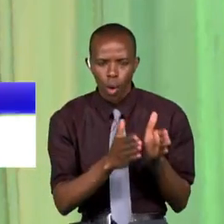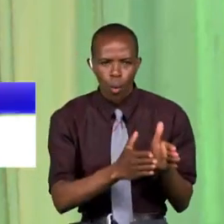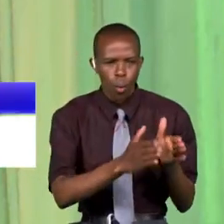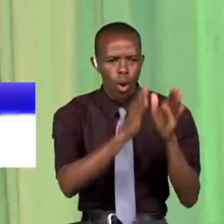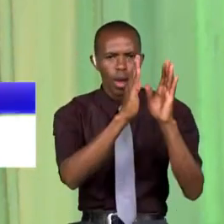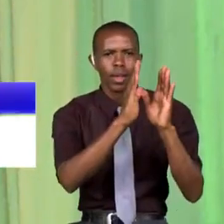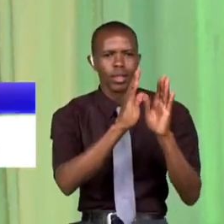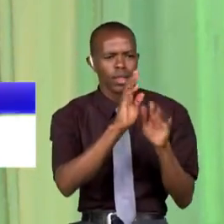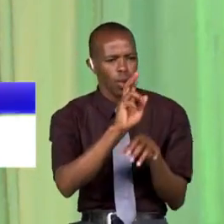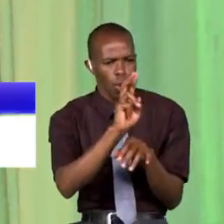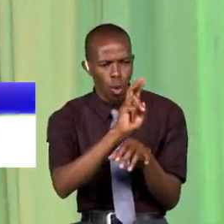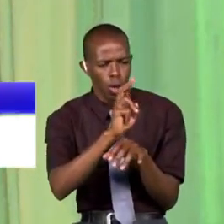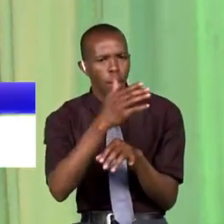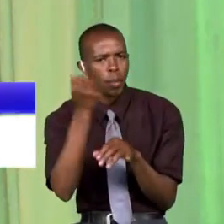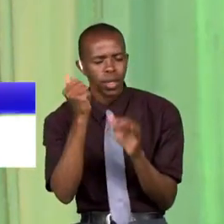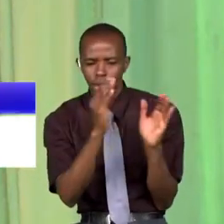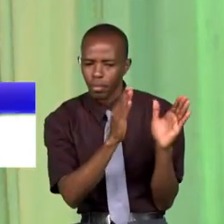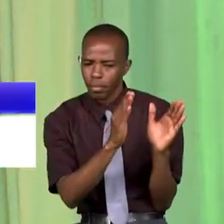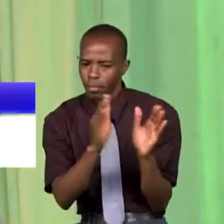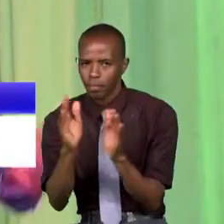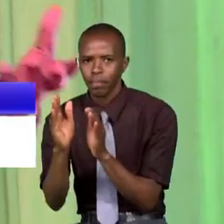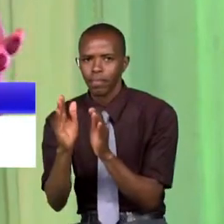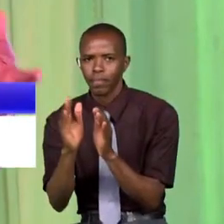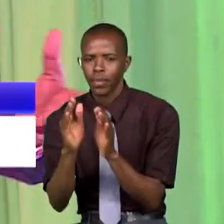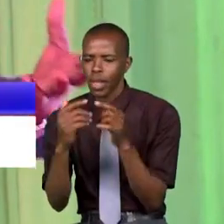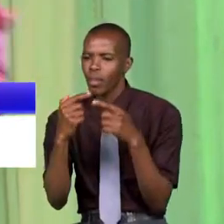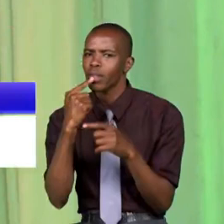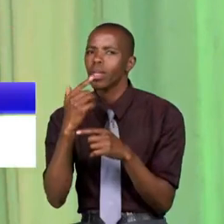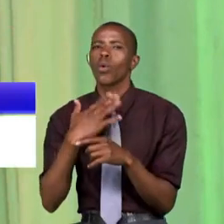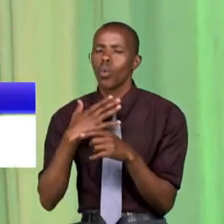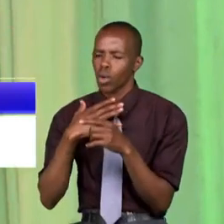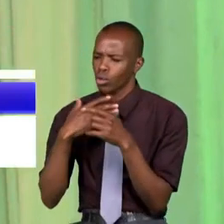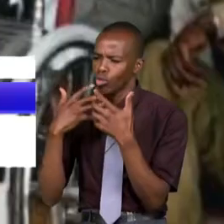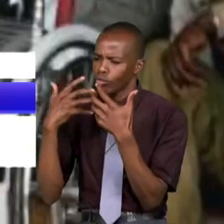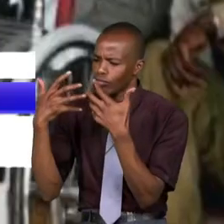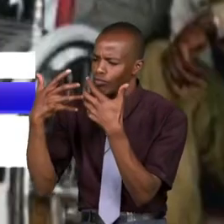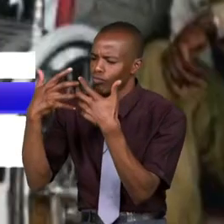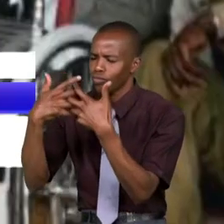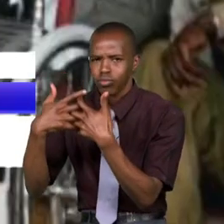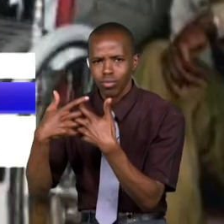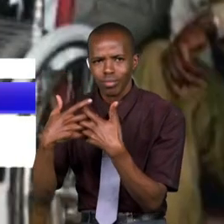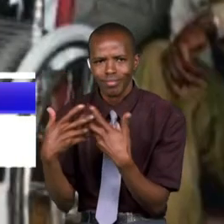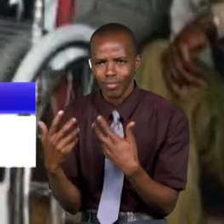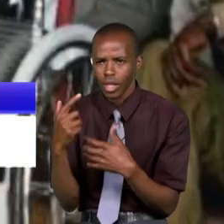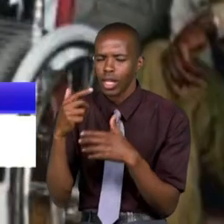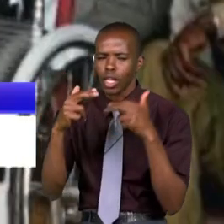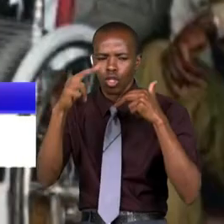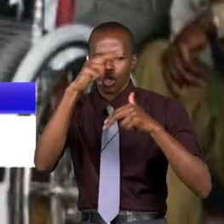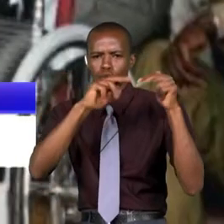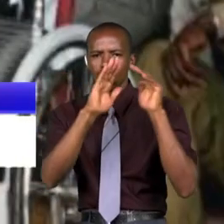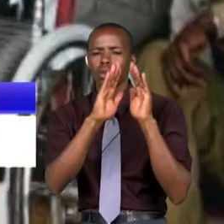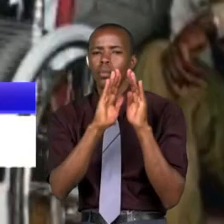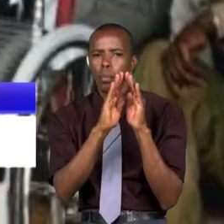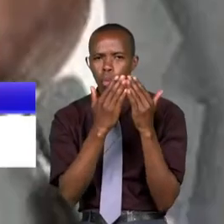kutafuta a better plan, lakini kusema tu mnataka kuungana. Reading from books of history,